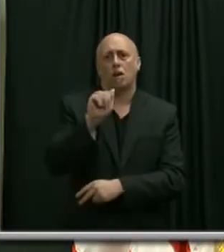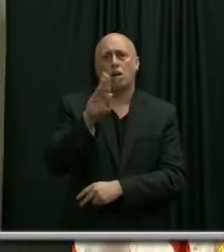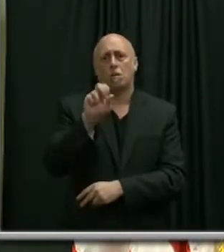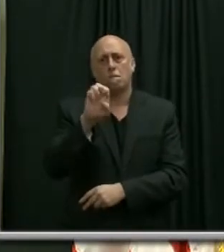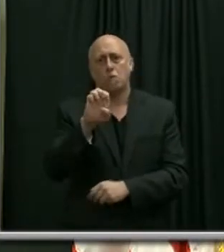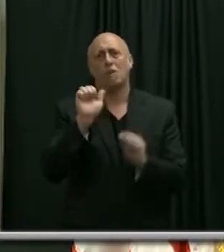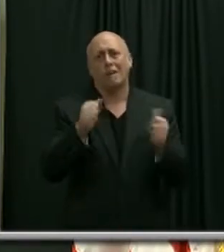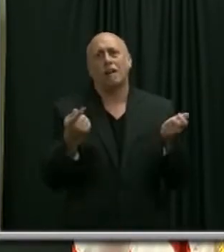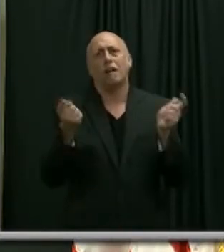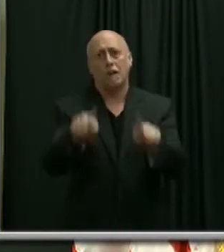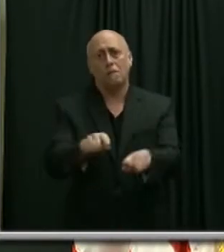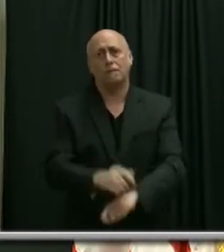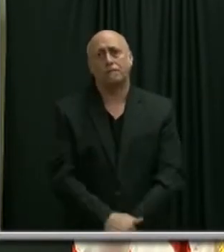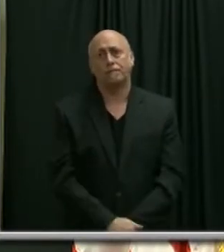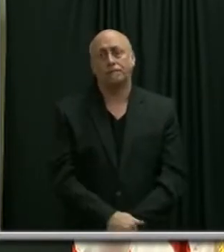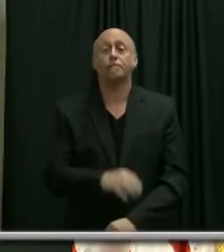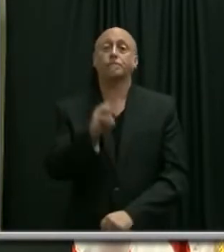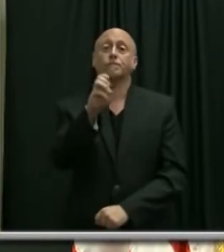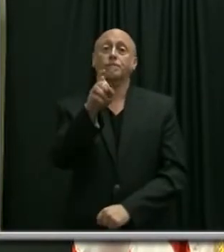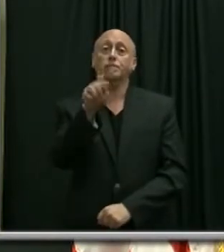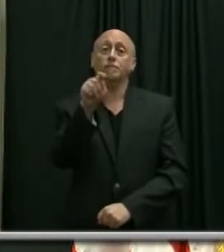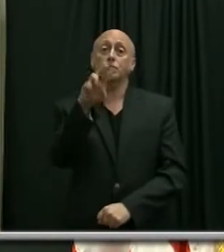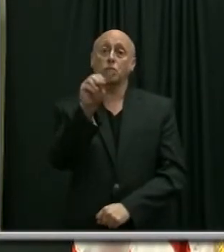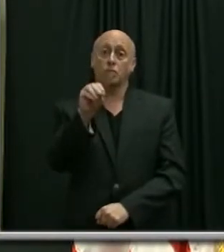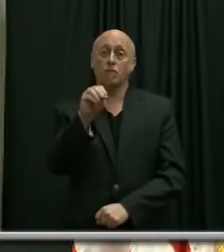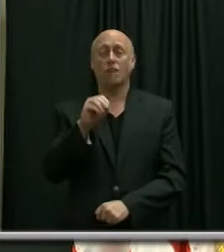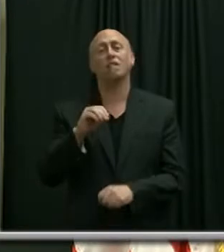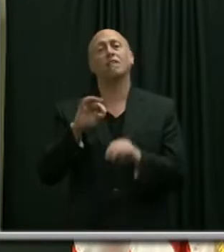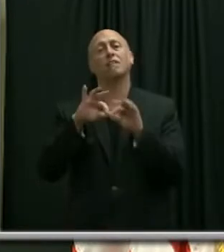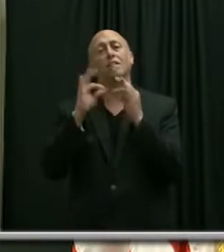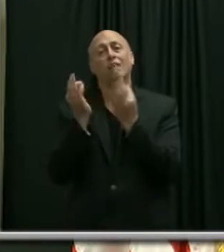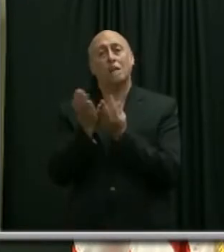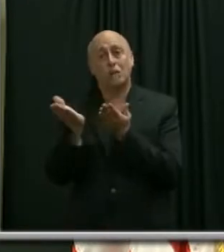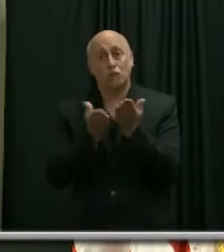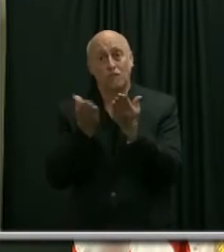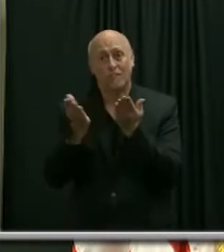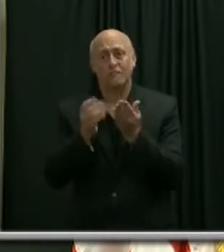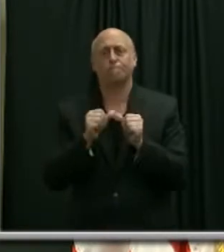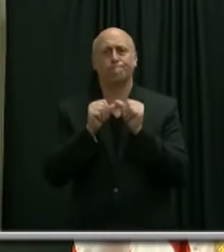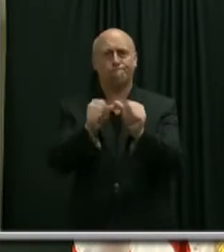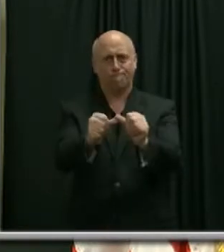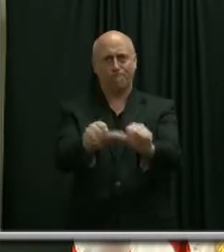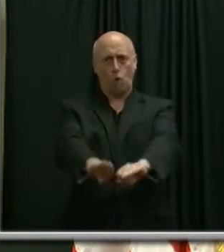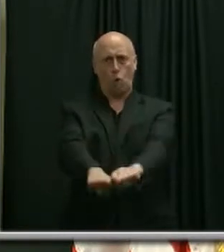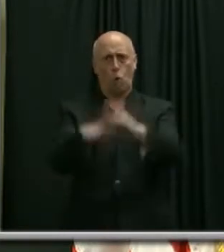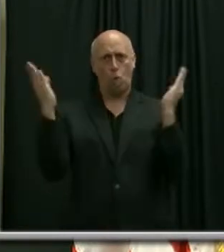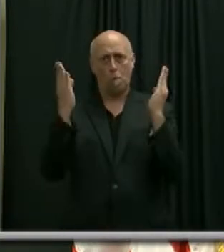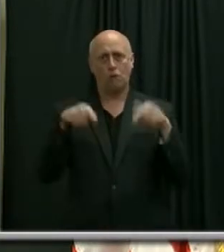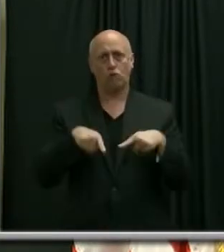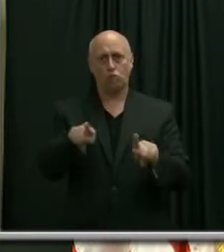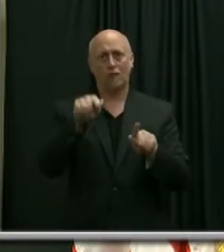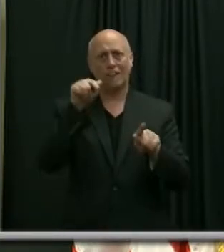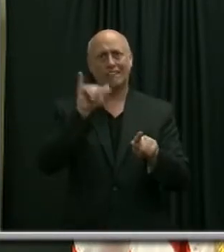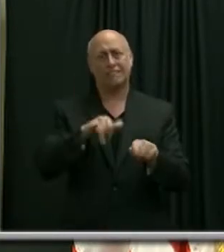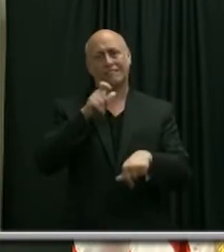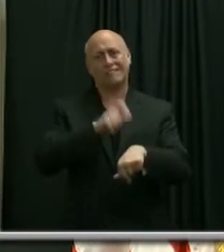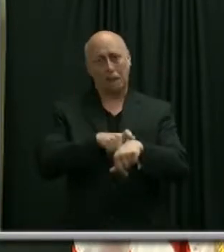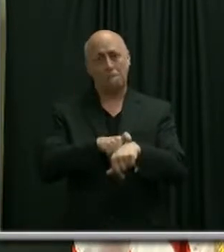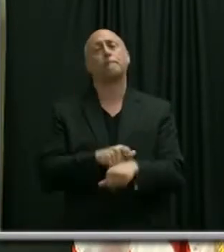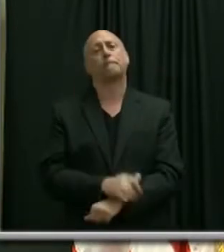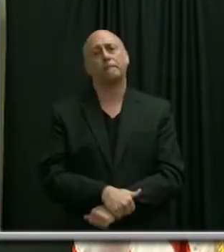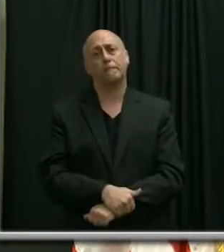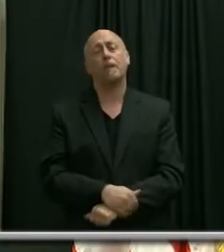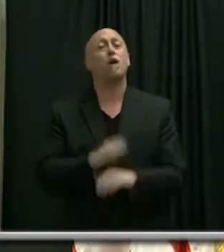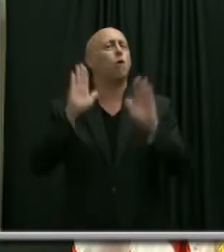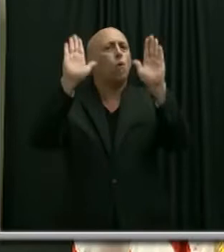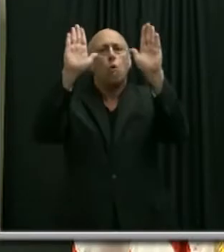Metro Government's Office of Family Safety is remaining open throughout this crisis. There are amazing